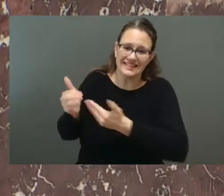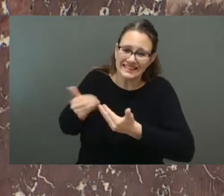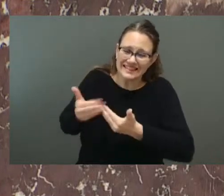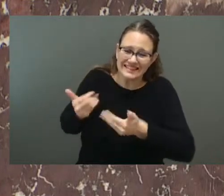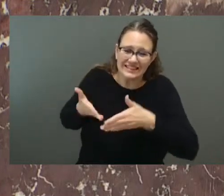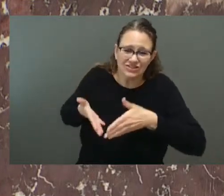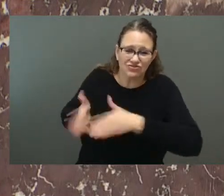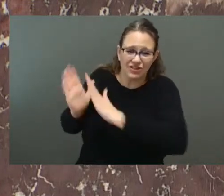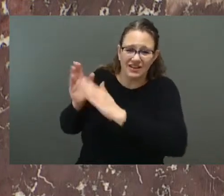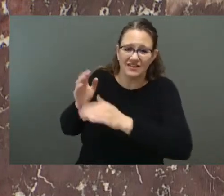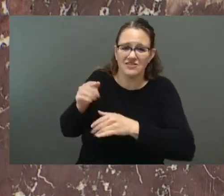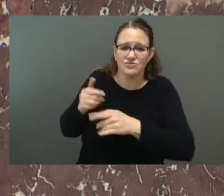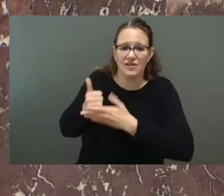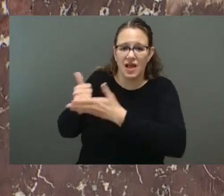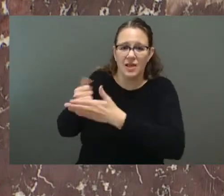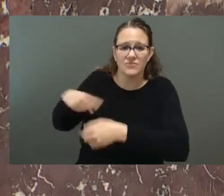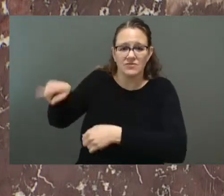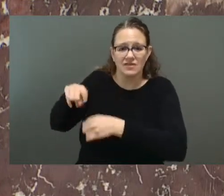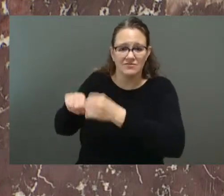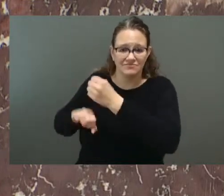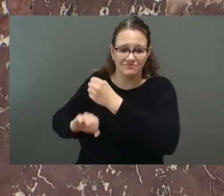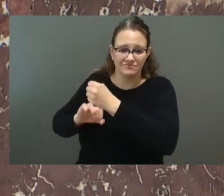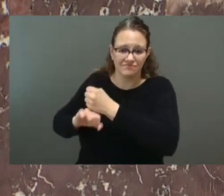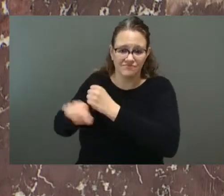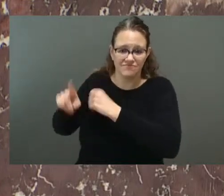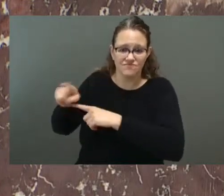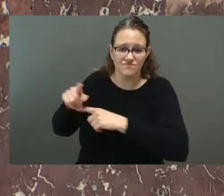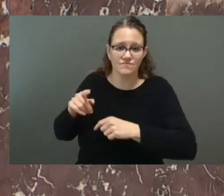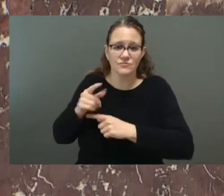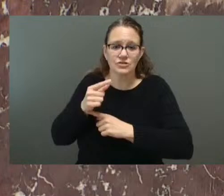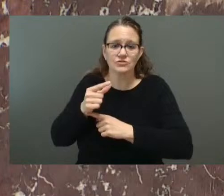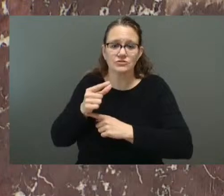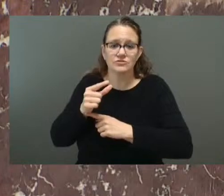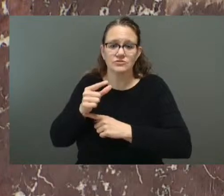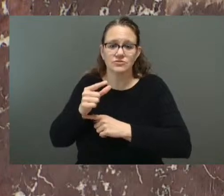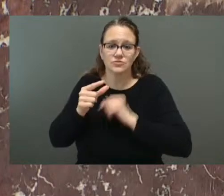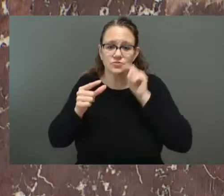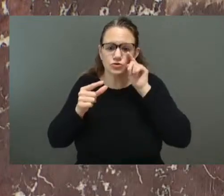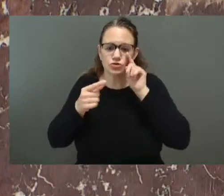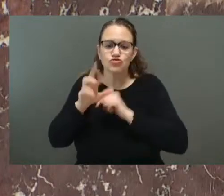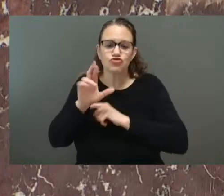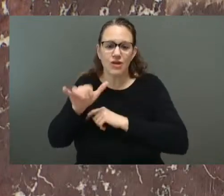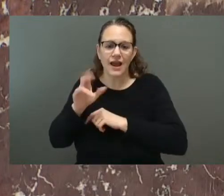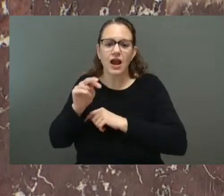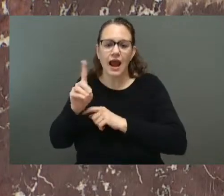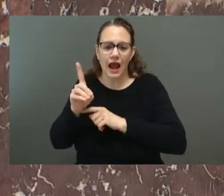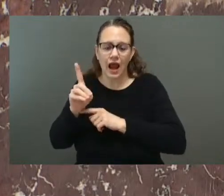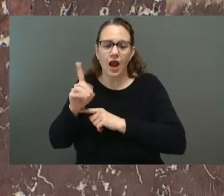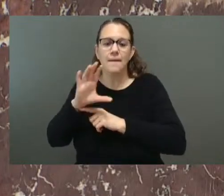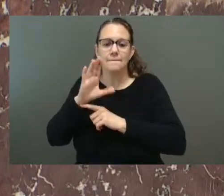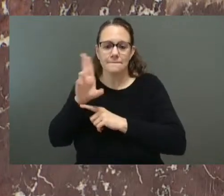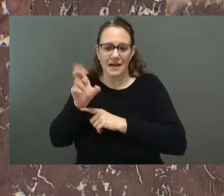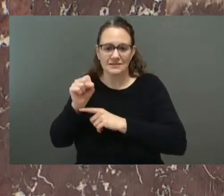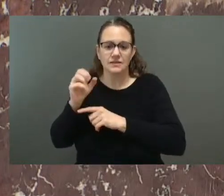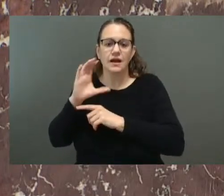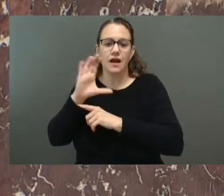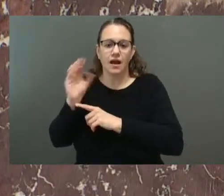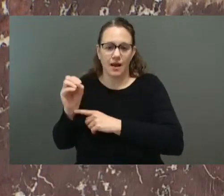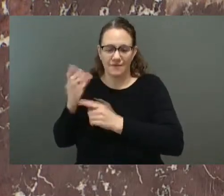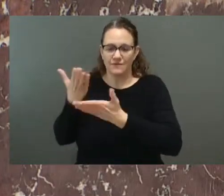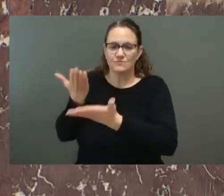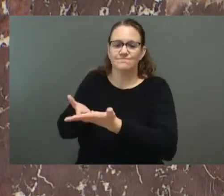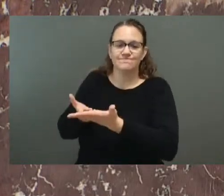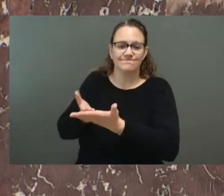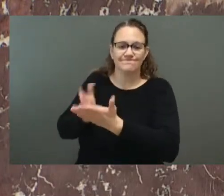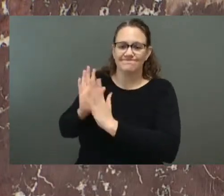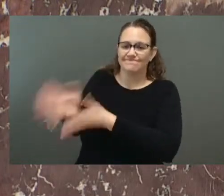further fueled by rapid growth in population and recreation. The first step in the creation of this service is straightforward. Currently, only local